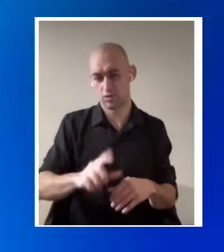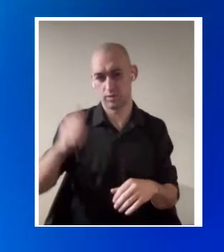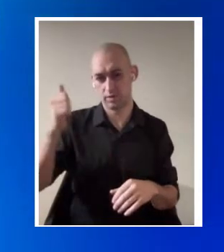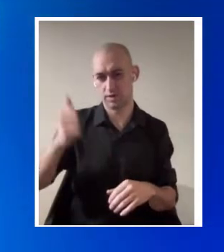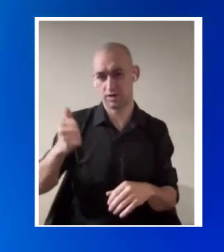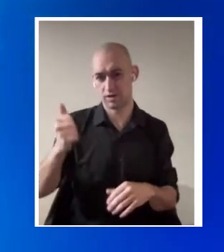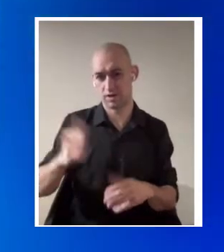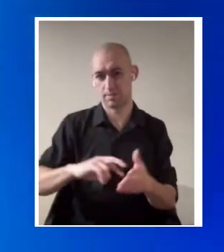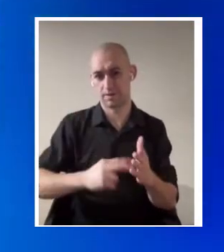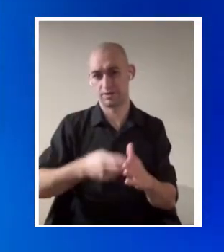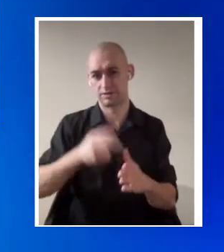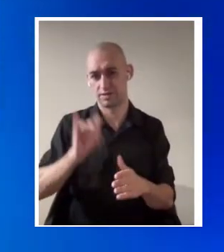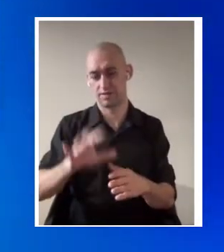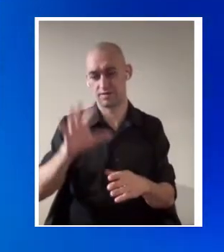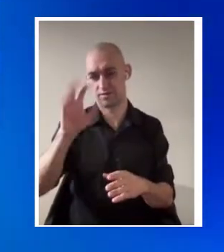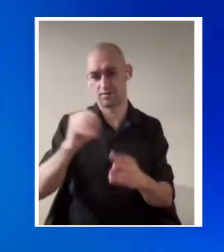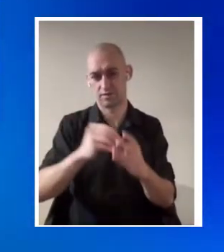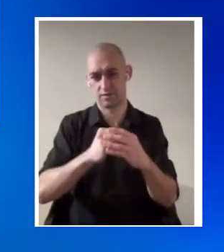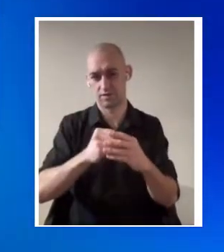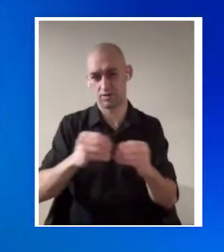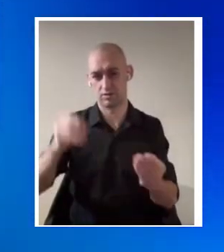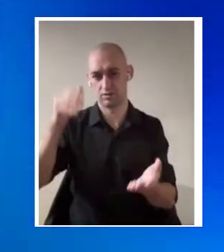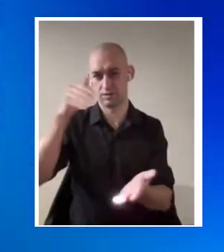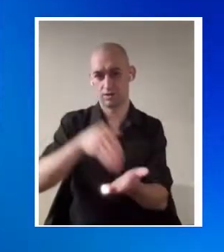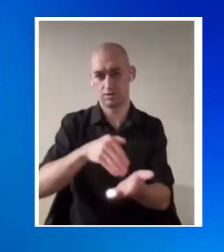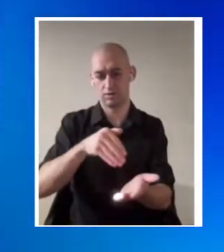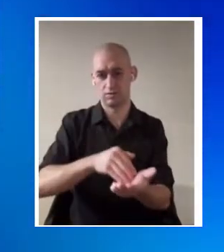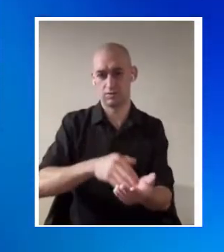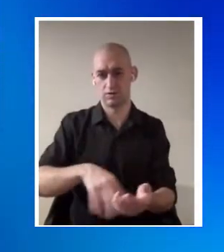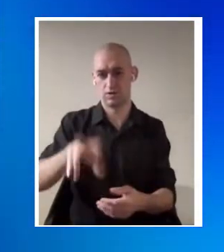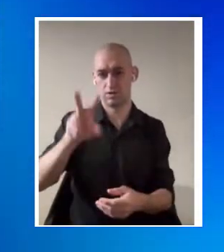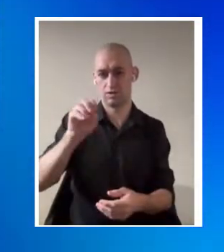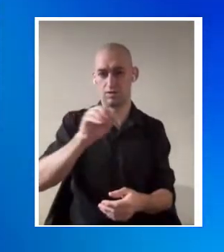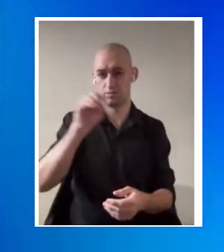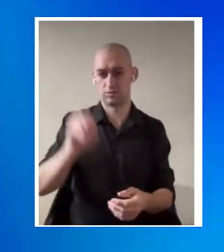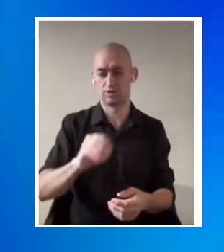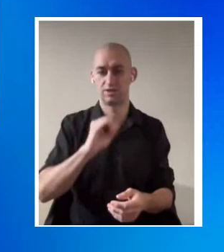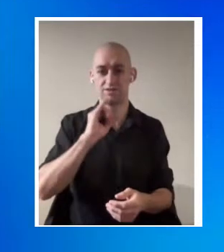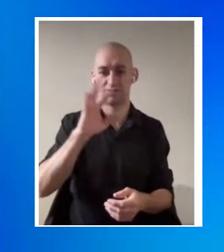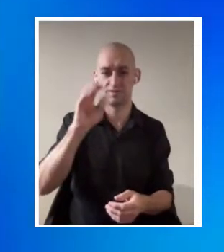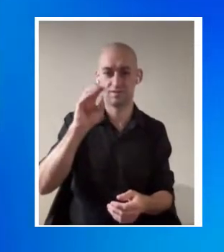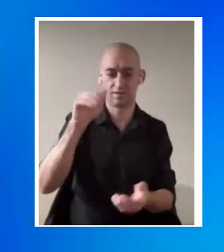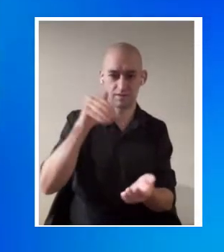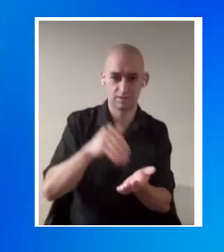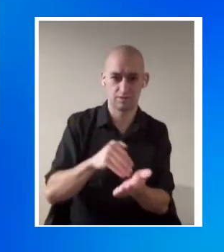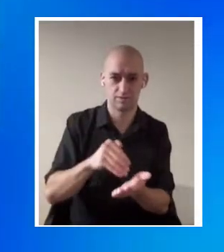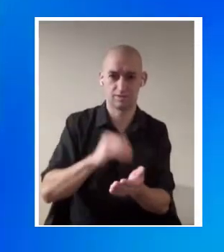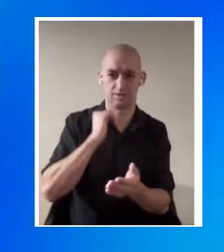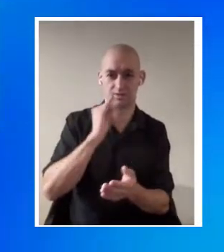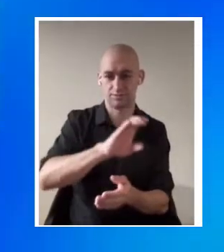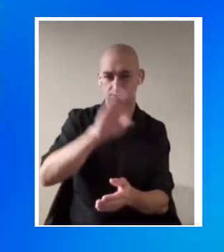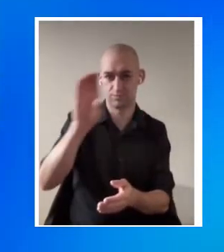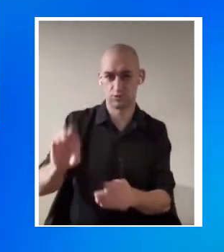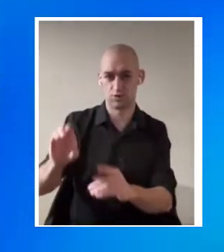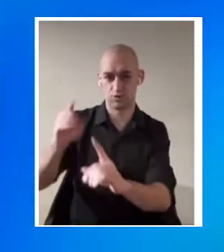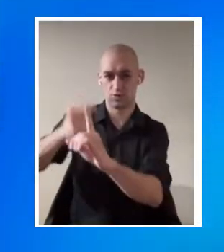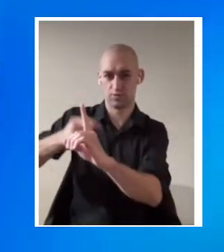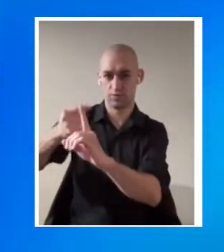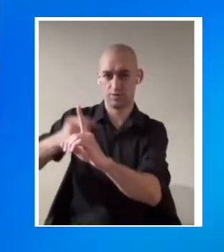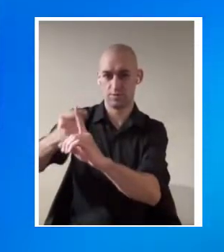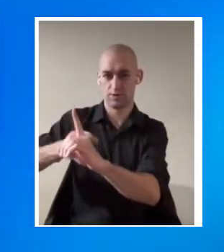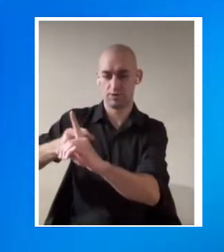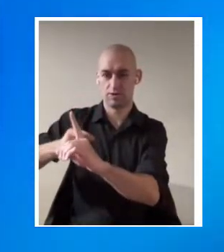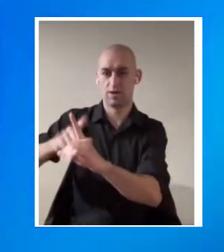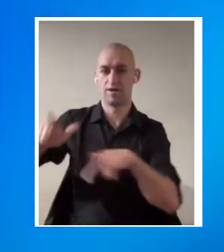out of the $50,000, 30% of that, which is $50,000, is going to rent or mortgage